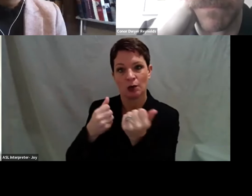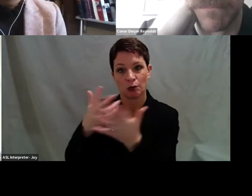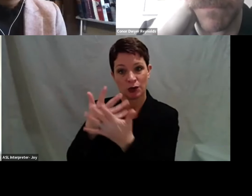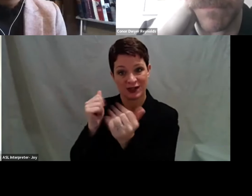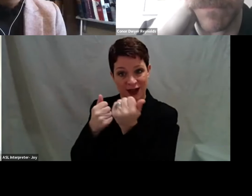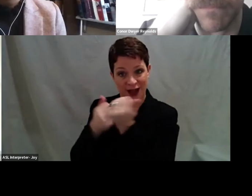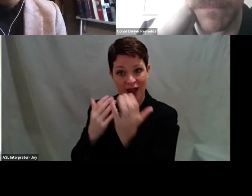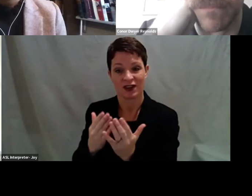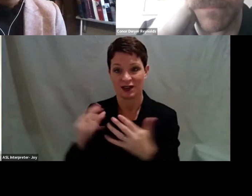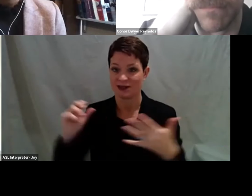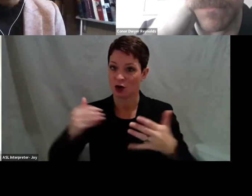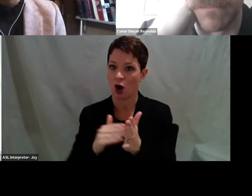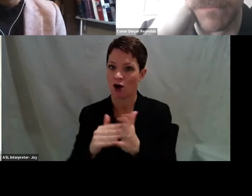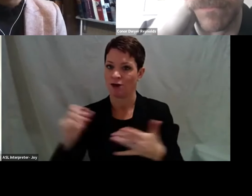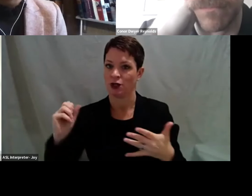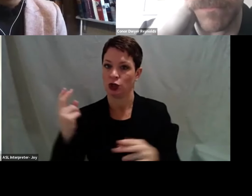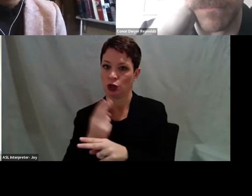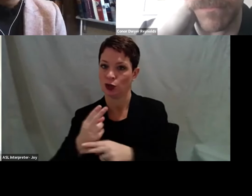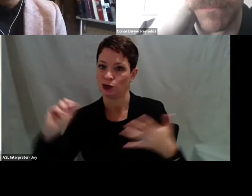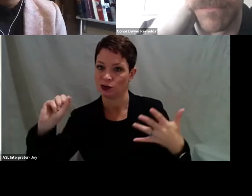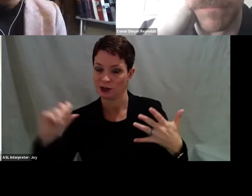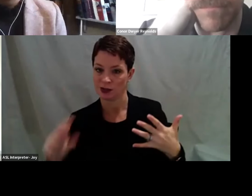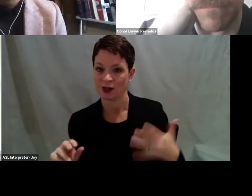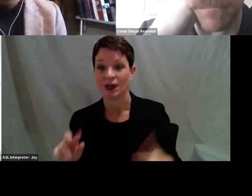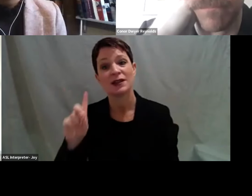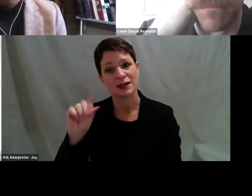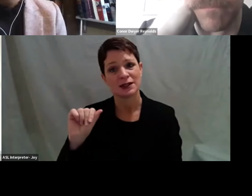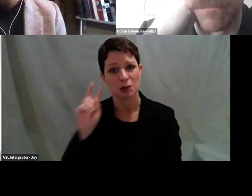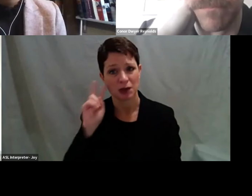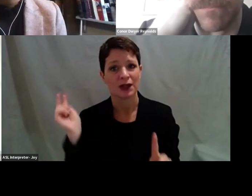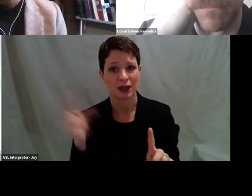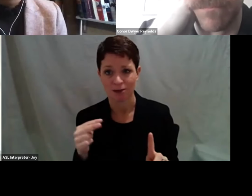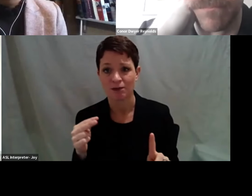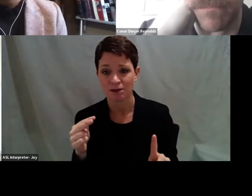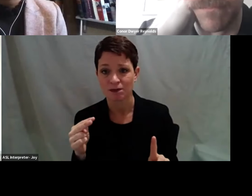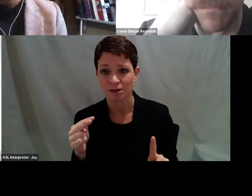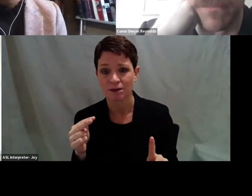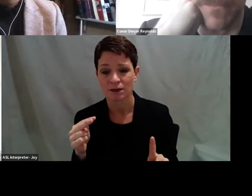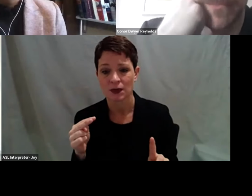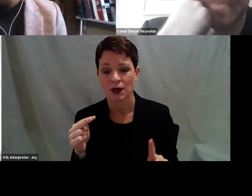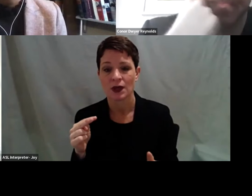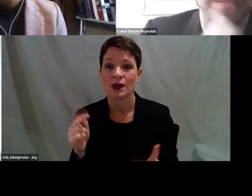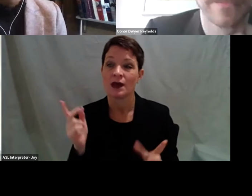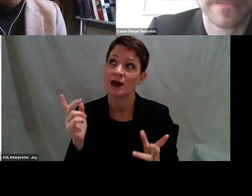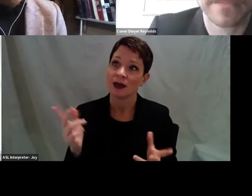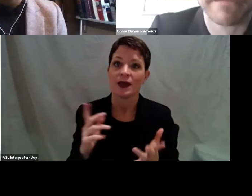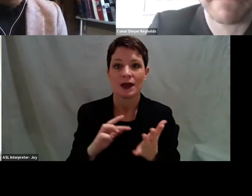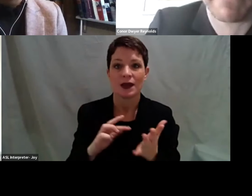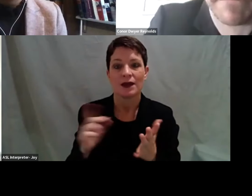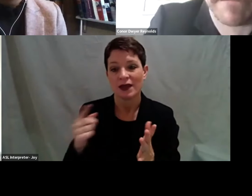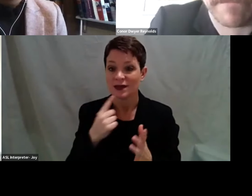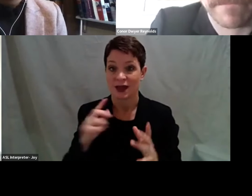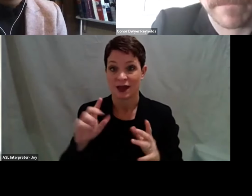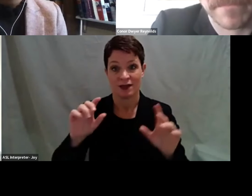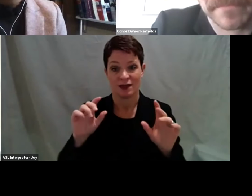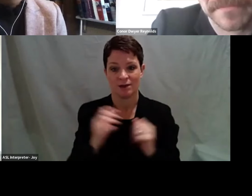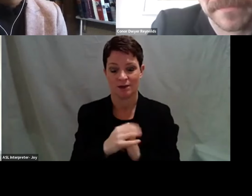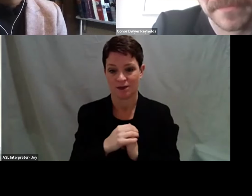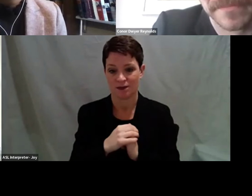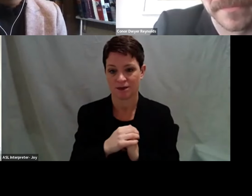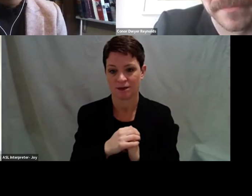use. Now, this is a disability frame that alleges that the ability